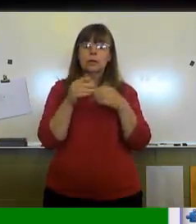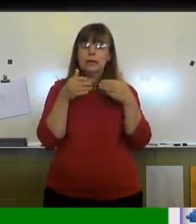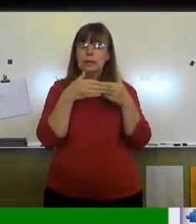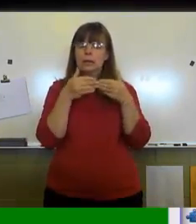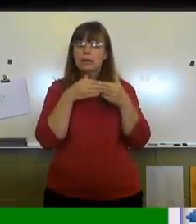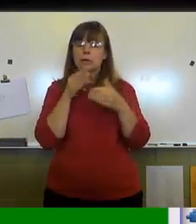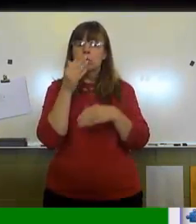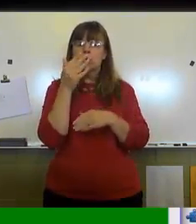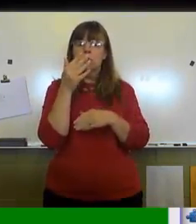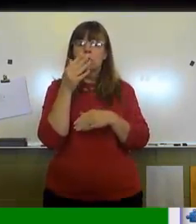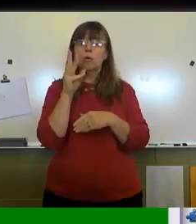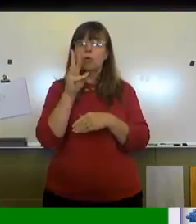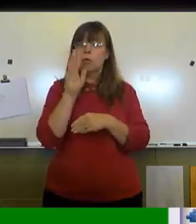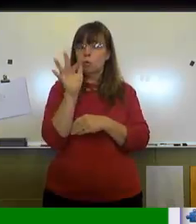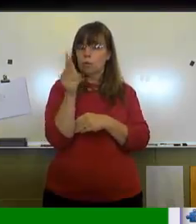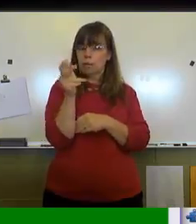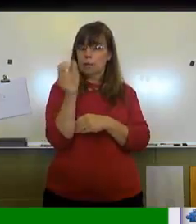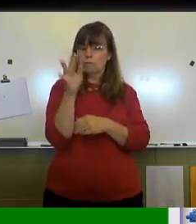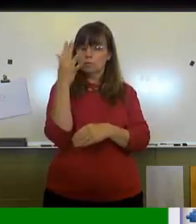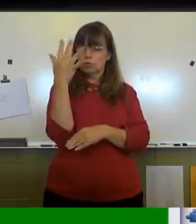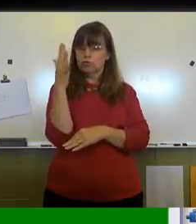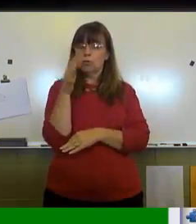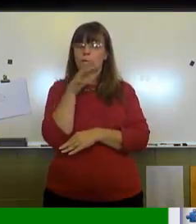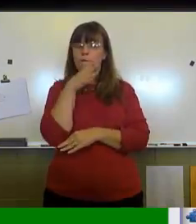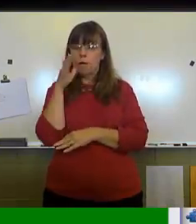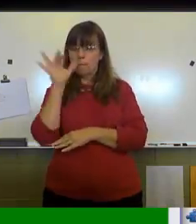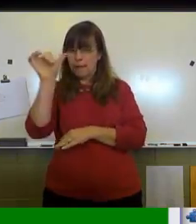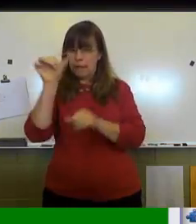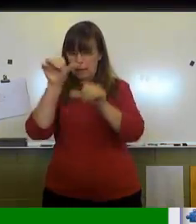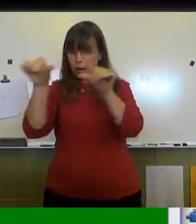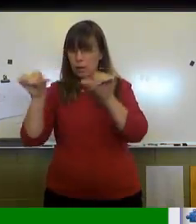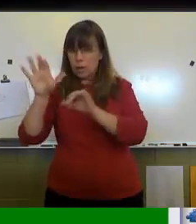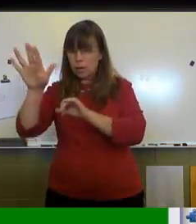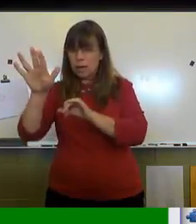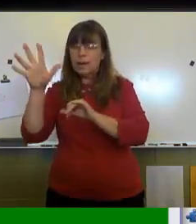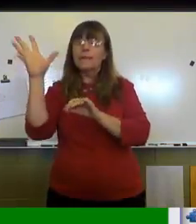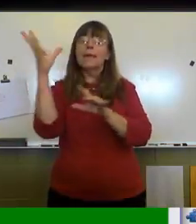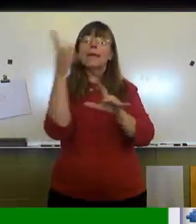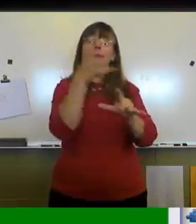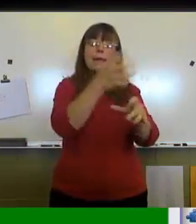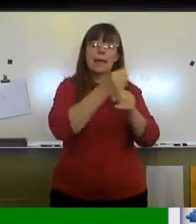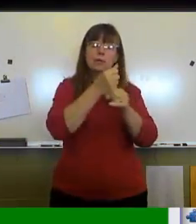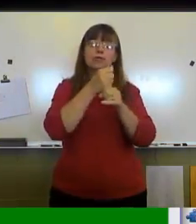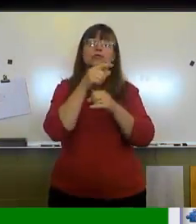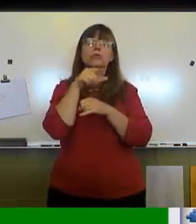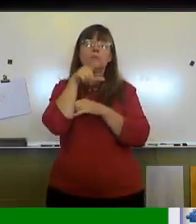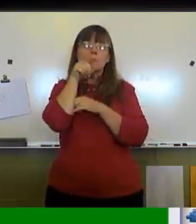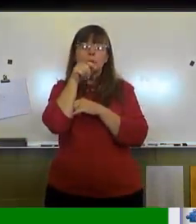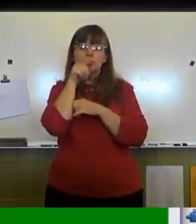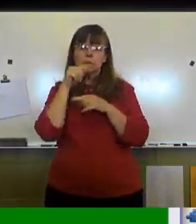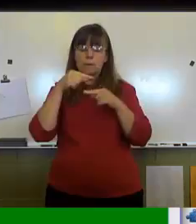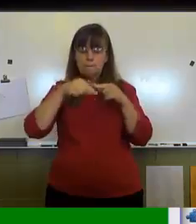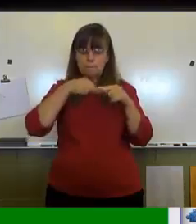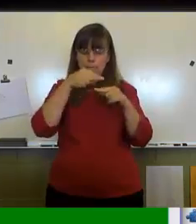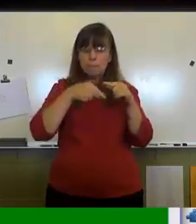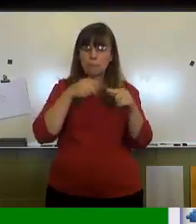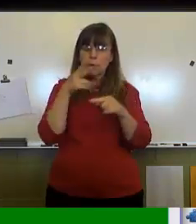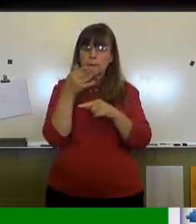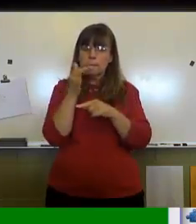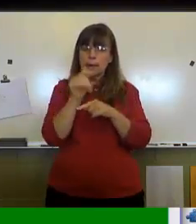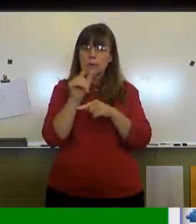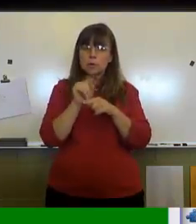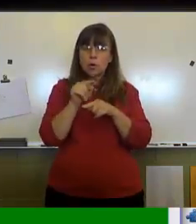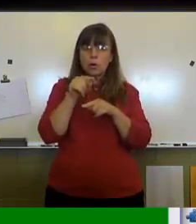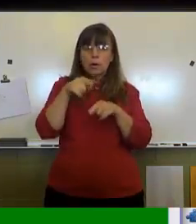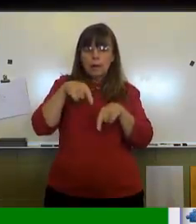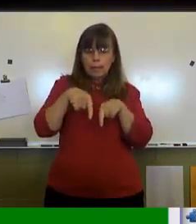the Williams Tree Farm, kind of past that area. They catch birds and put bands on their legs every fall and every spring, and